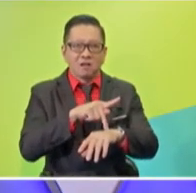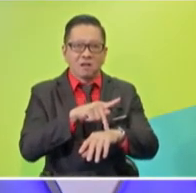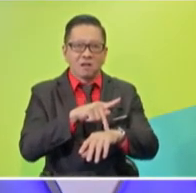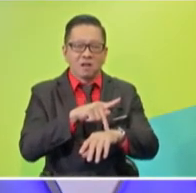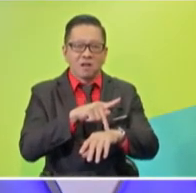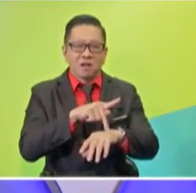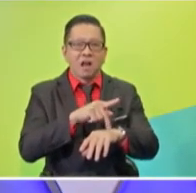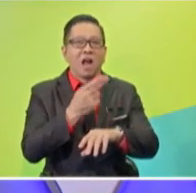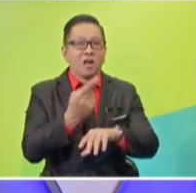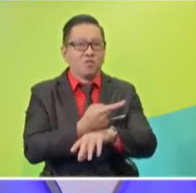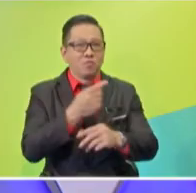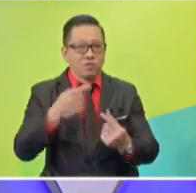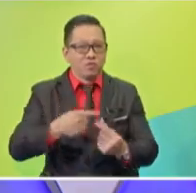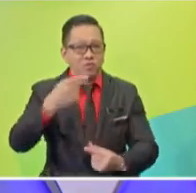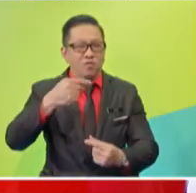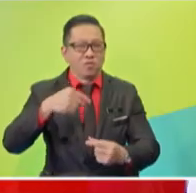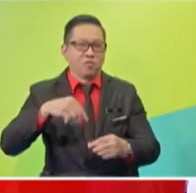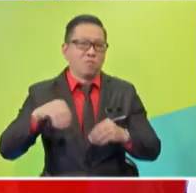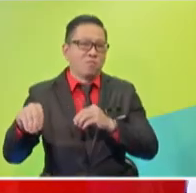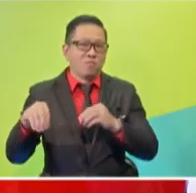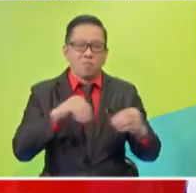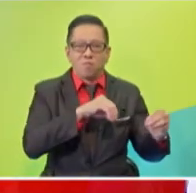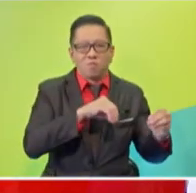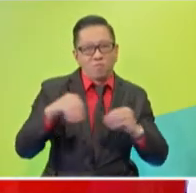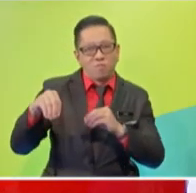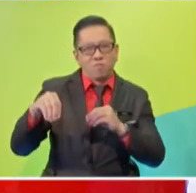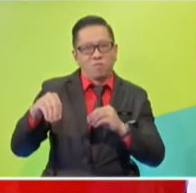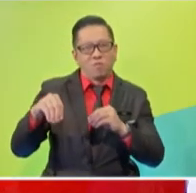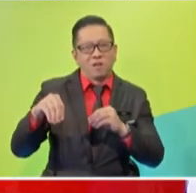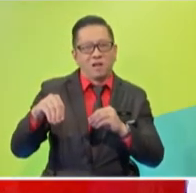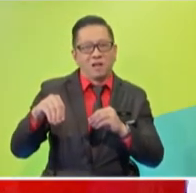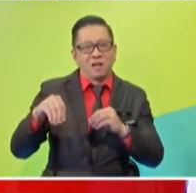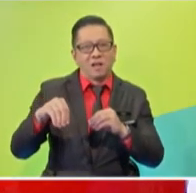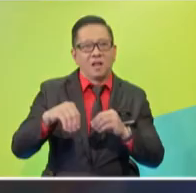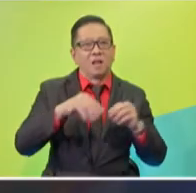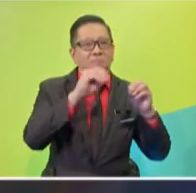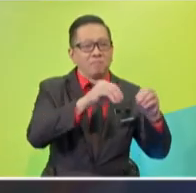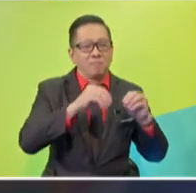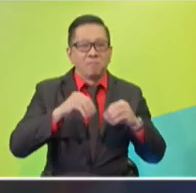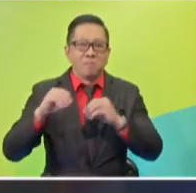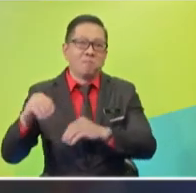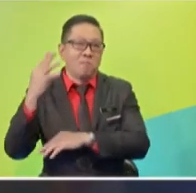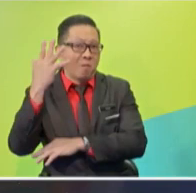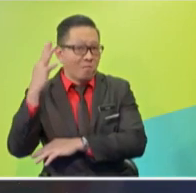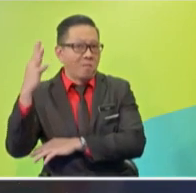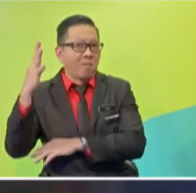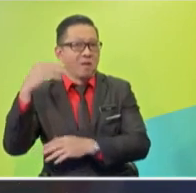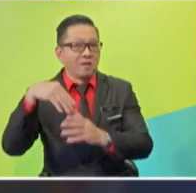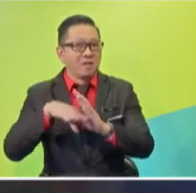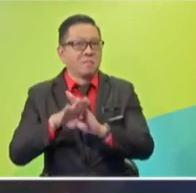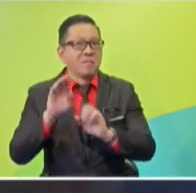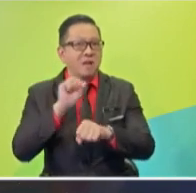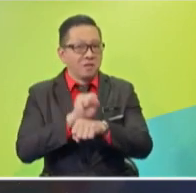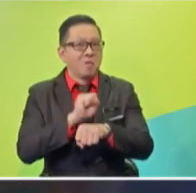to move around. Trimming plants and planting trees are part of my job.